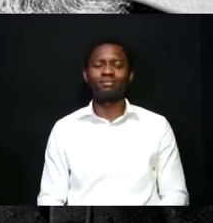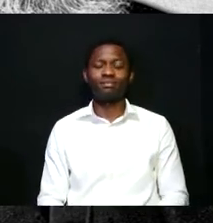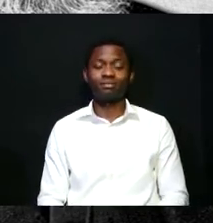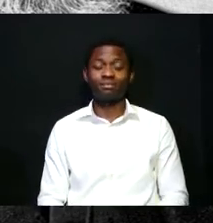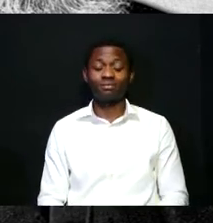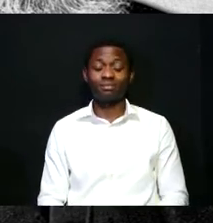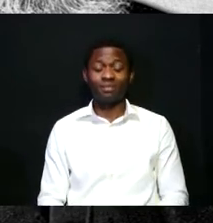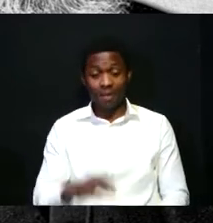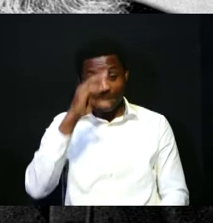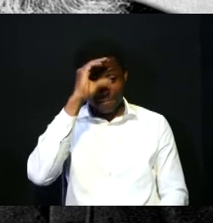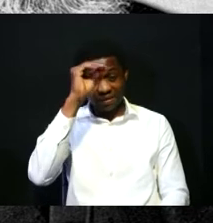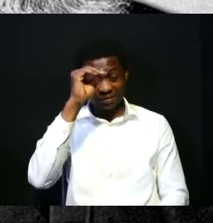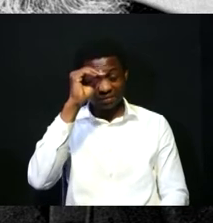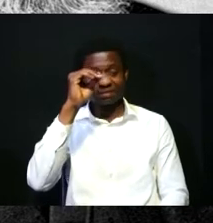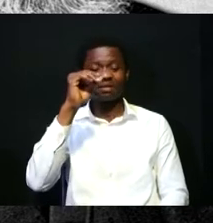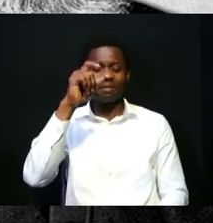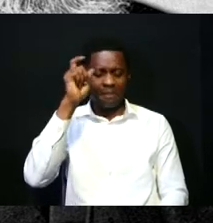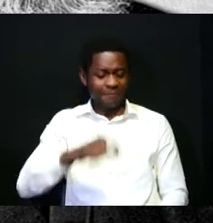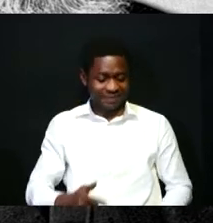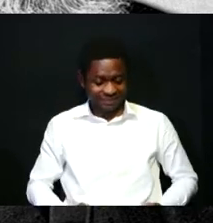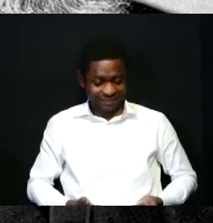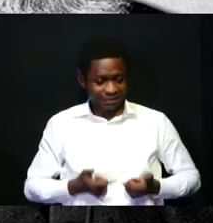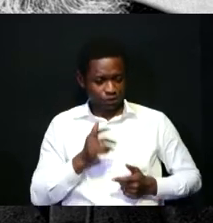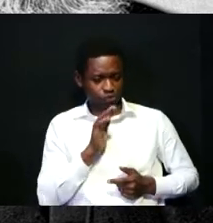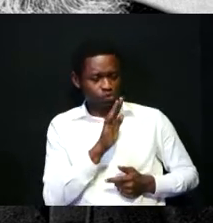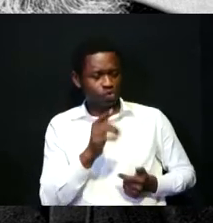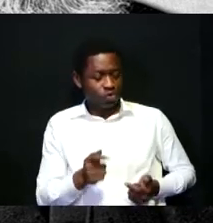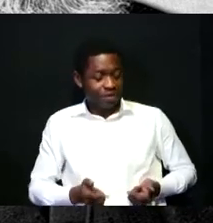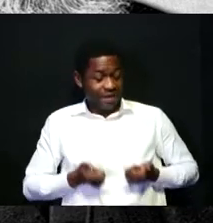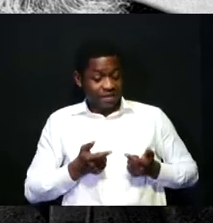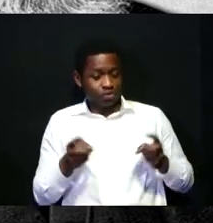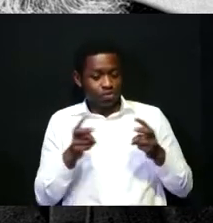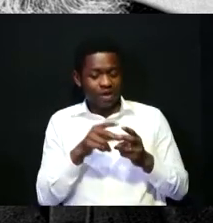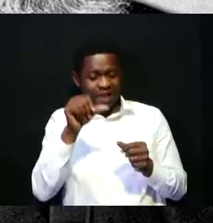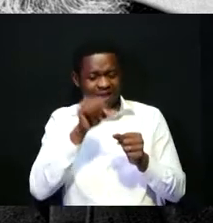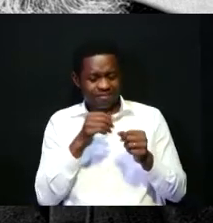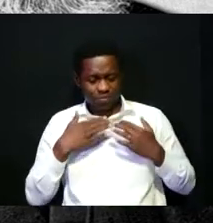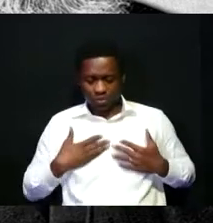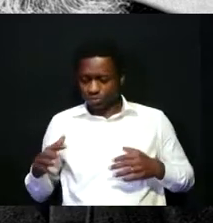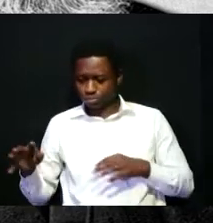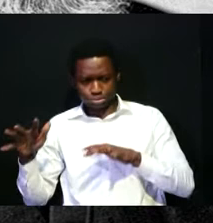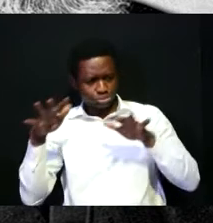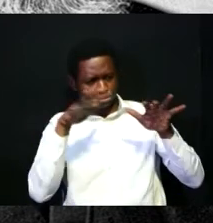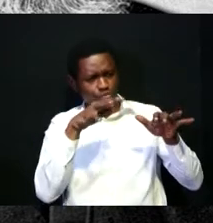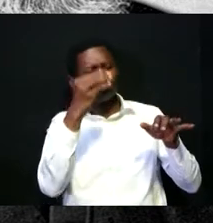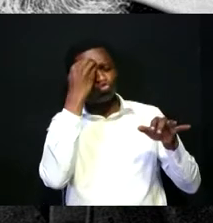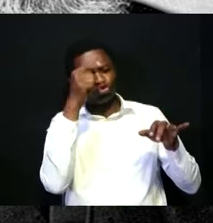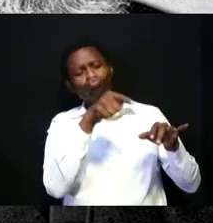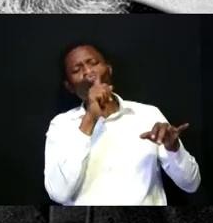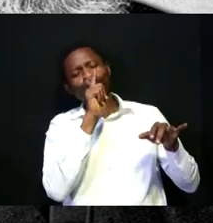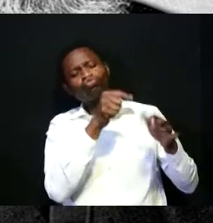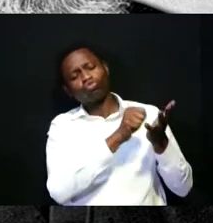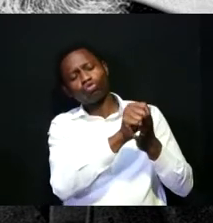ought to live. Onipa brabo nyina mu no. So that everybody knows he is a Christian. Ese ni pa nyina hu nu se oy Christo